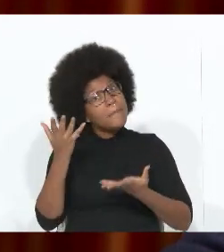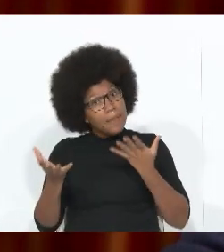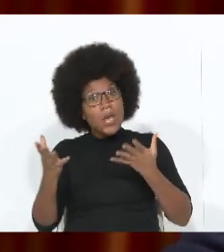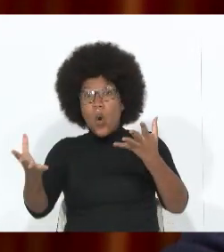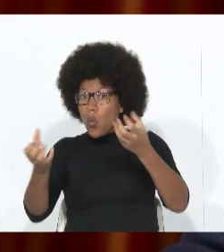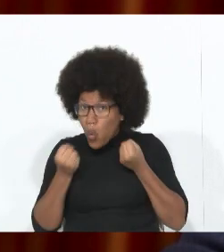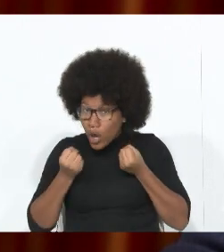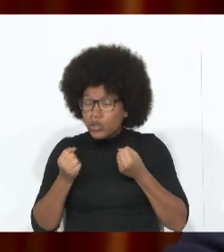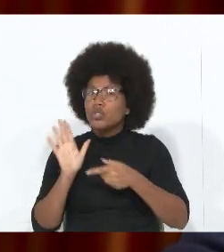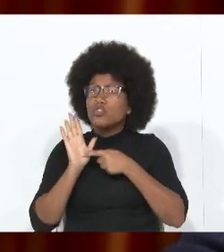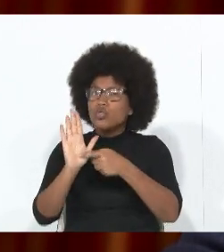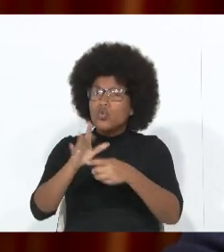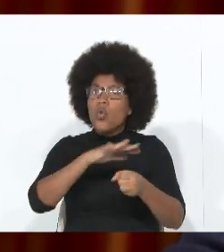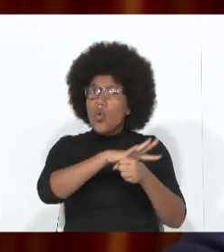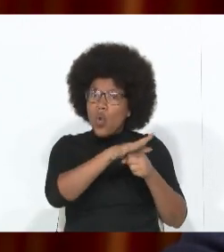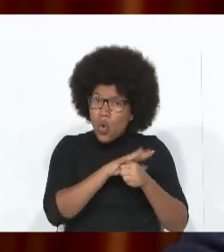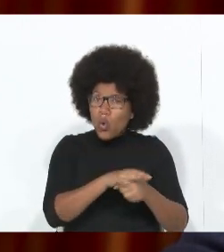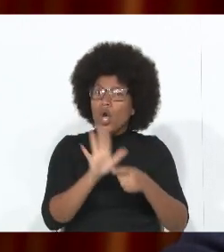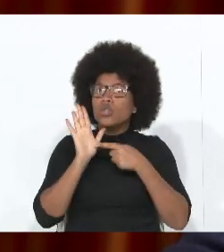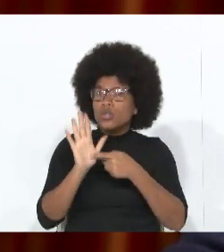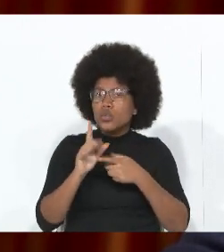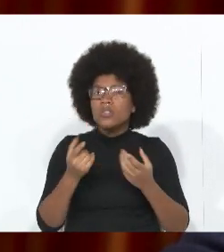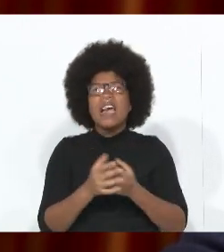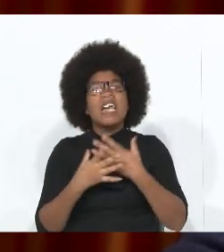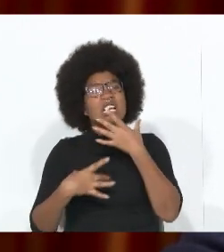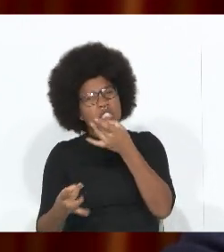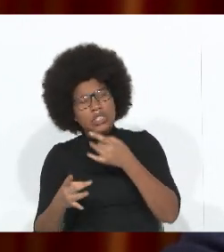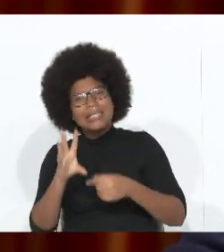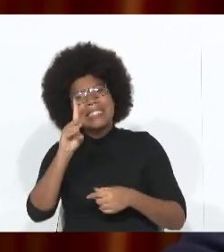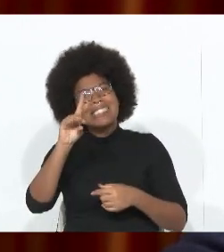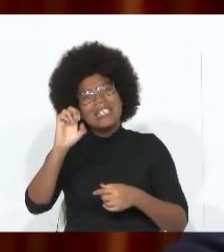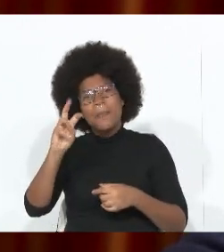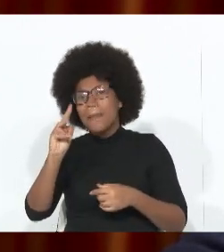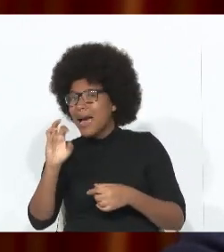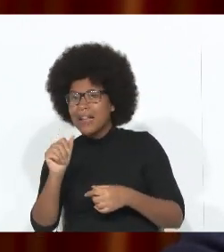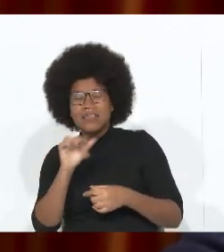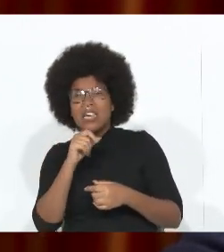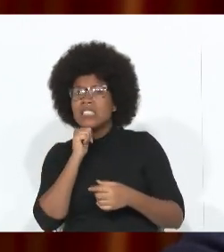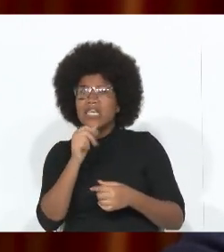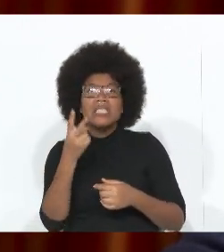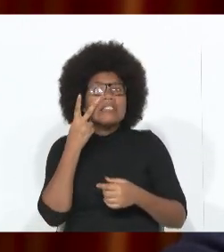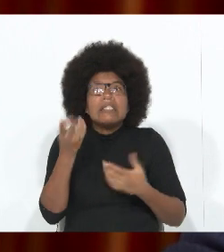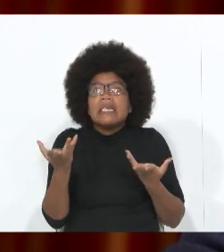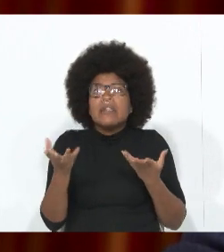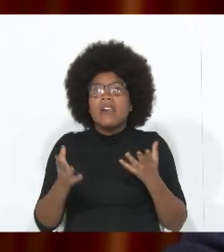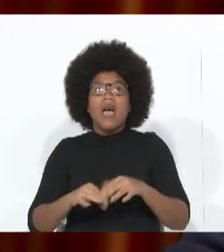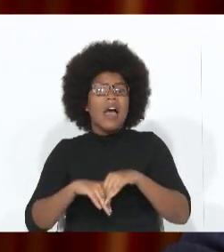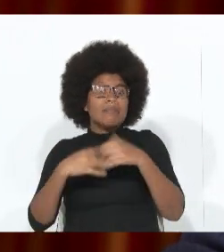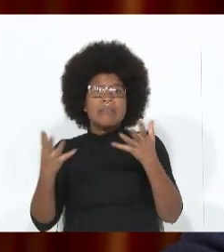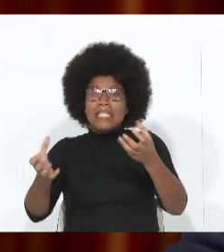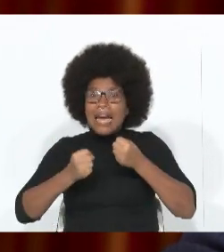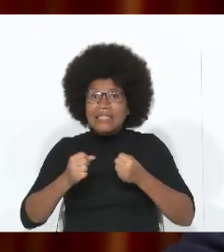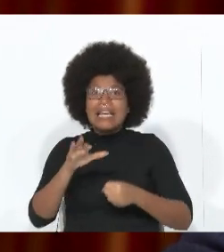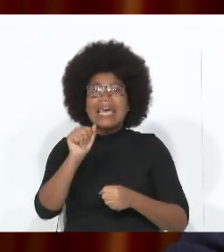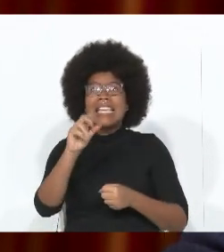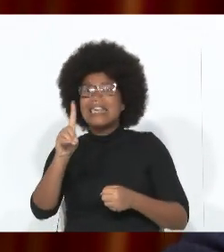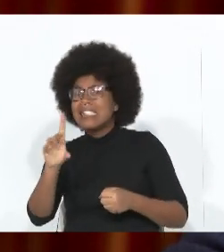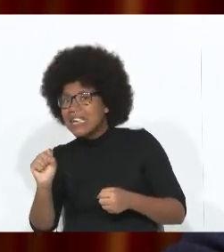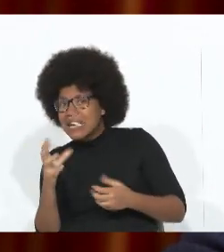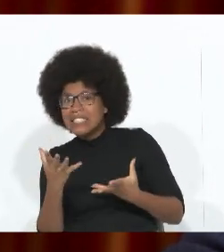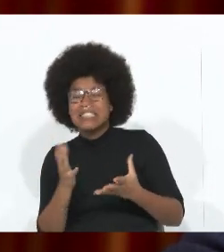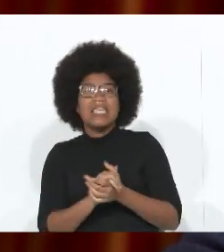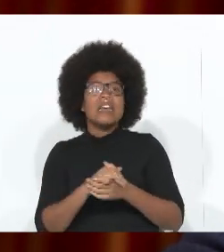broadcast local performances, interest and demand may not be in amounts that will generate the advertising revenue